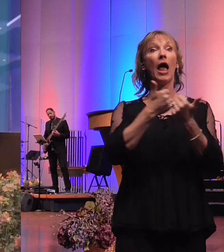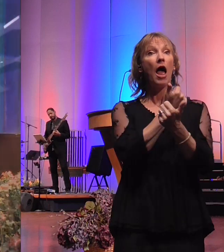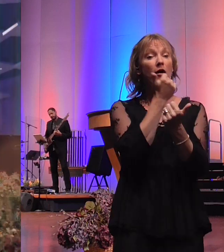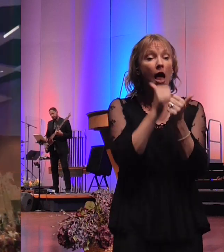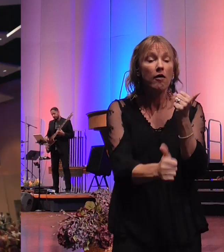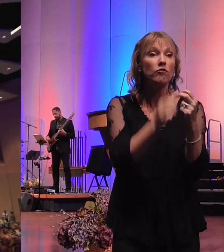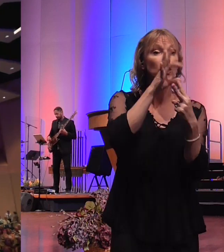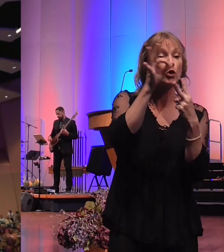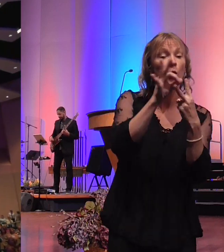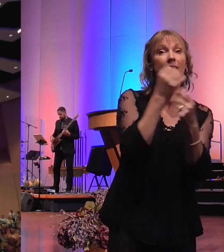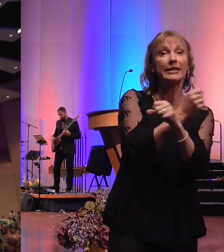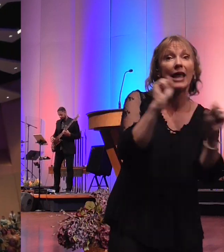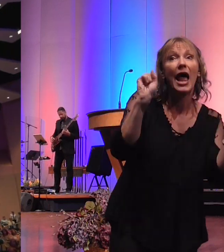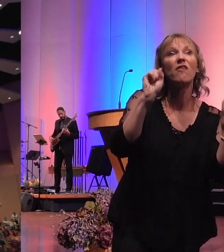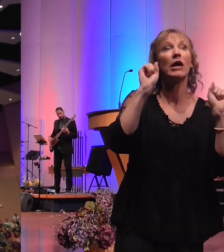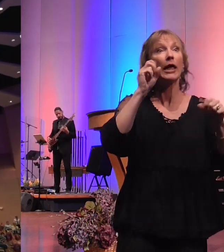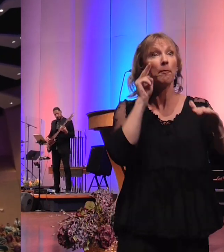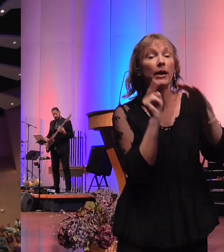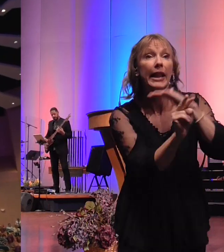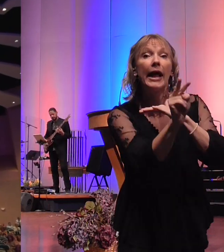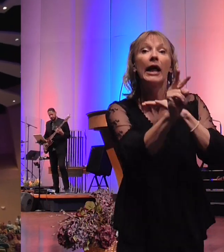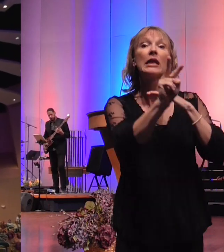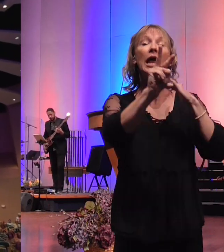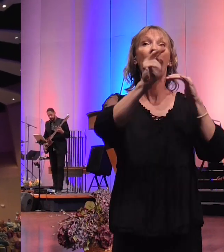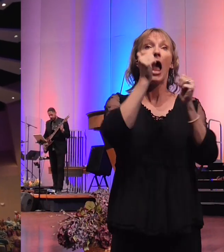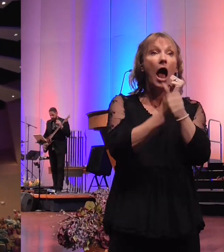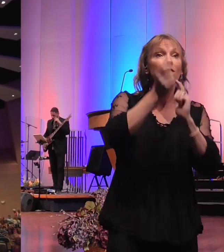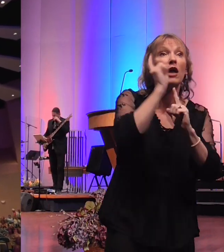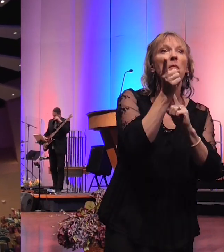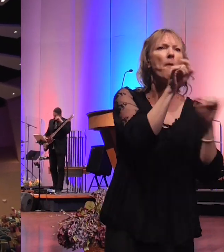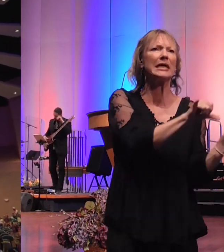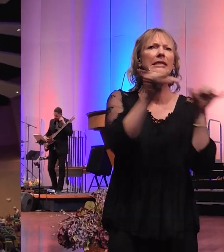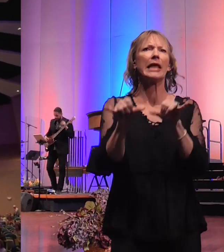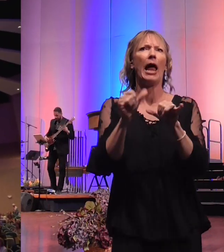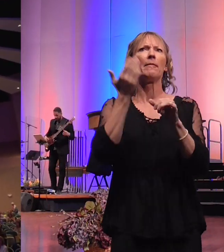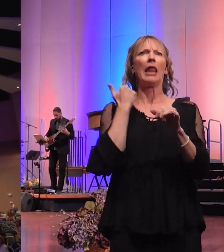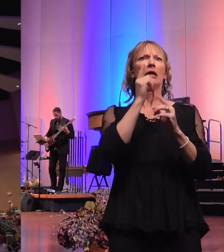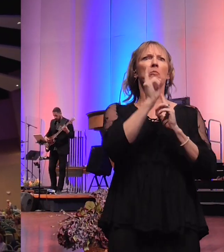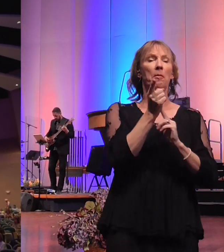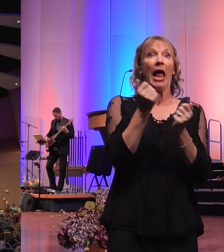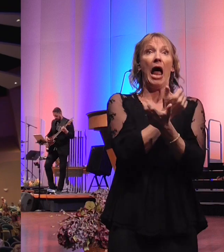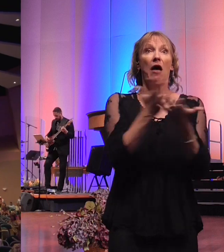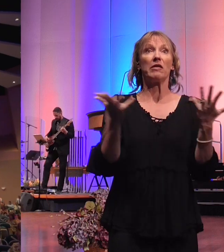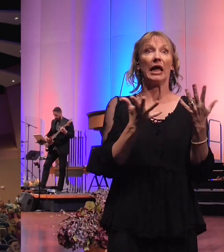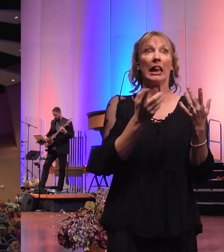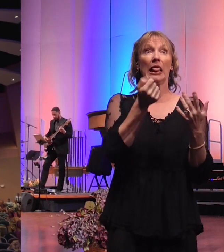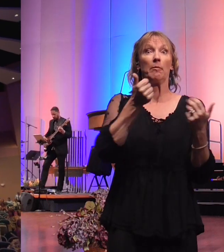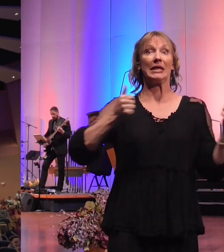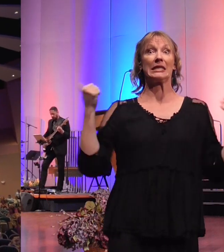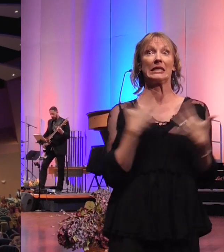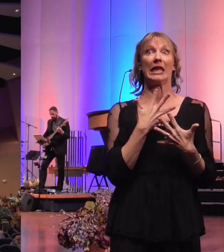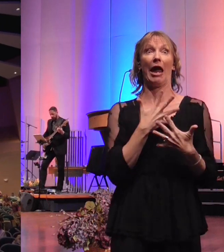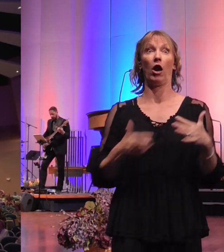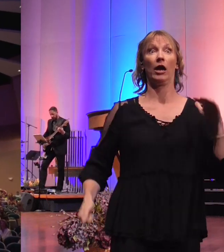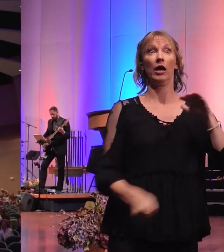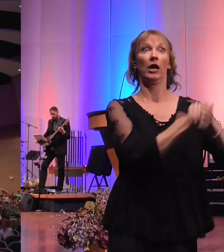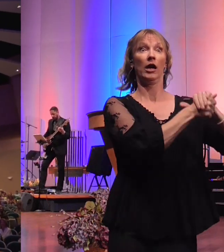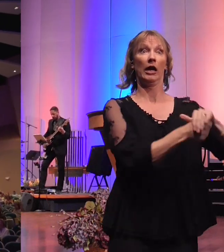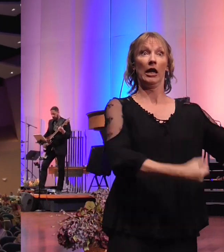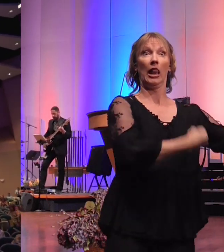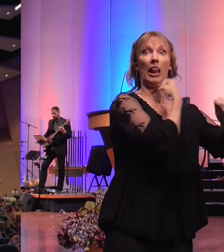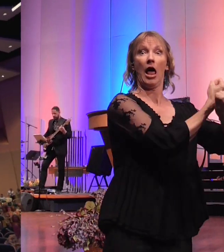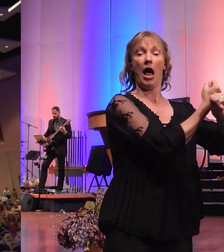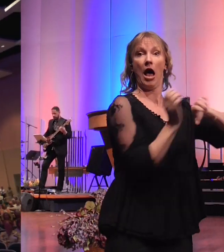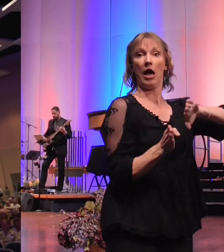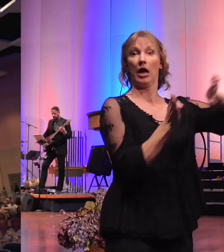you make's the safe one, predictable. When every moment's like the last one, everything even slightly, barely scary is locked